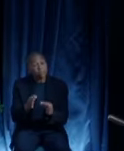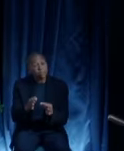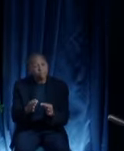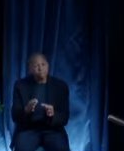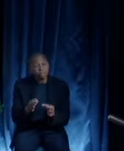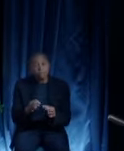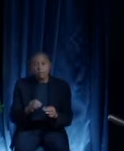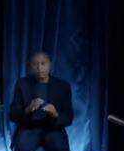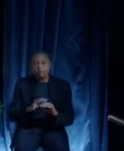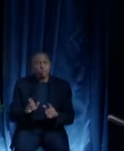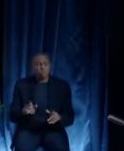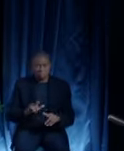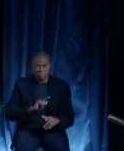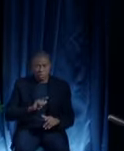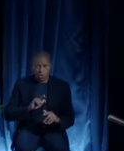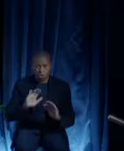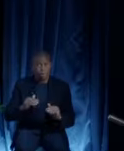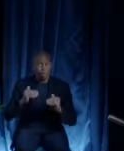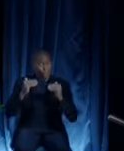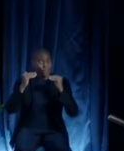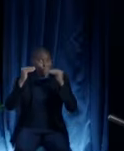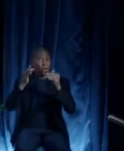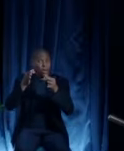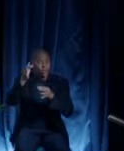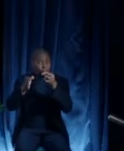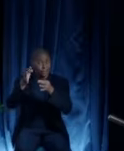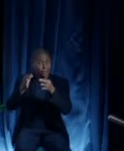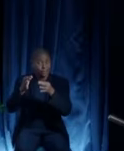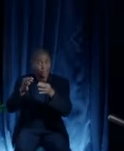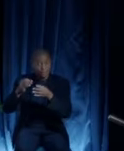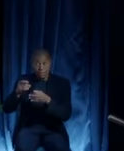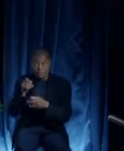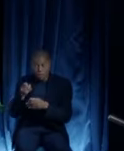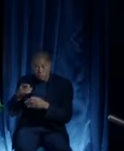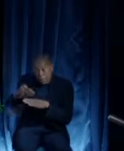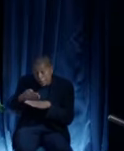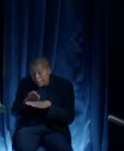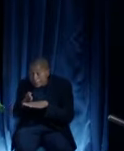high politics were what influenced her survival or not so much the